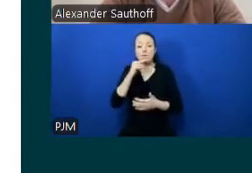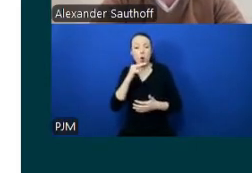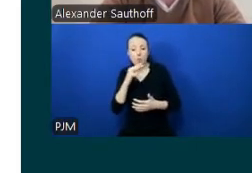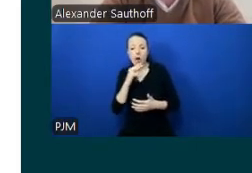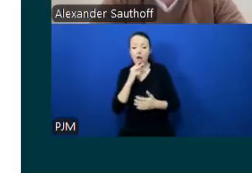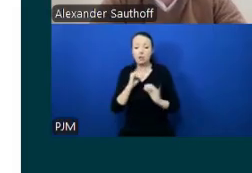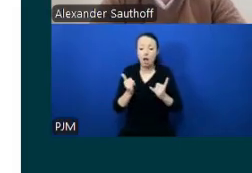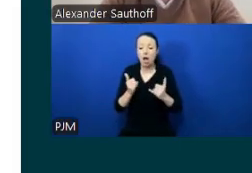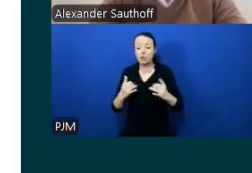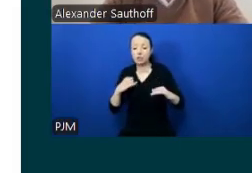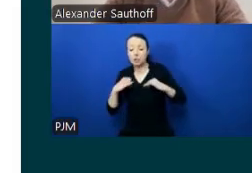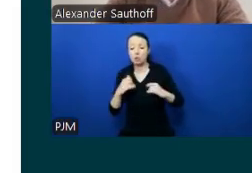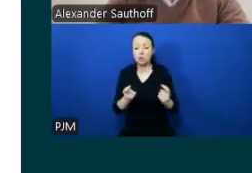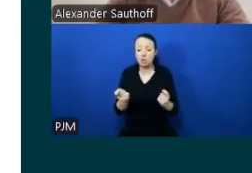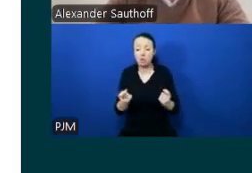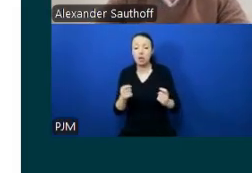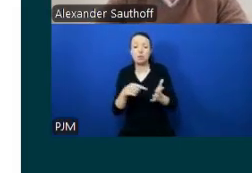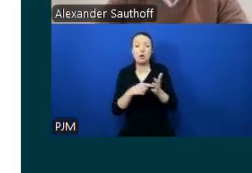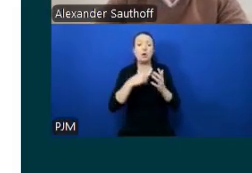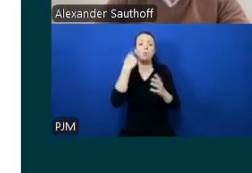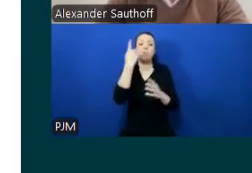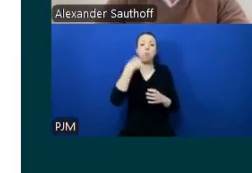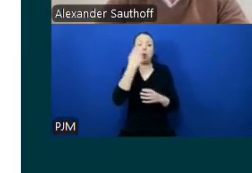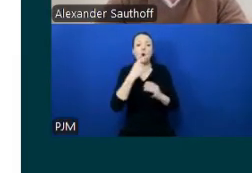at the same time.